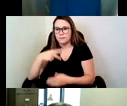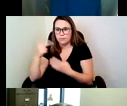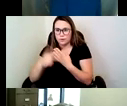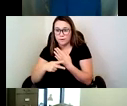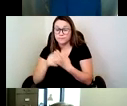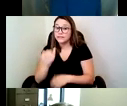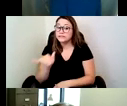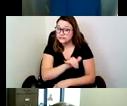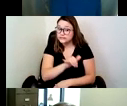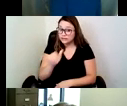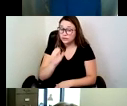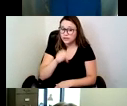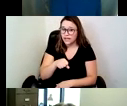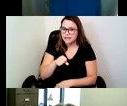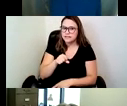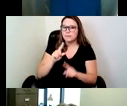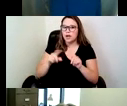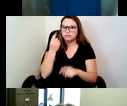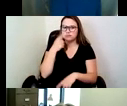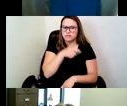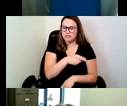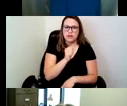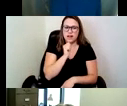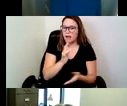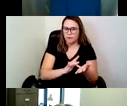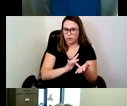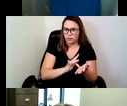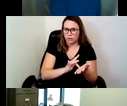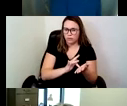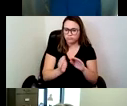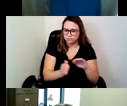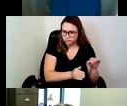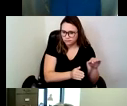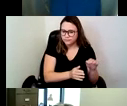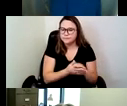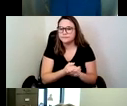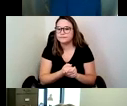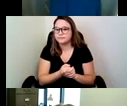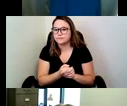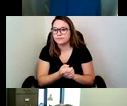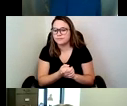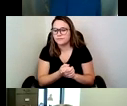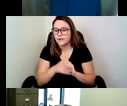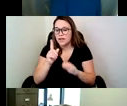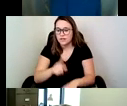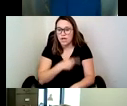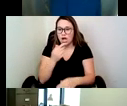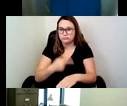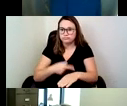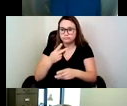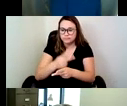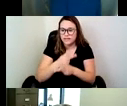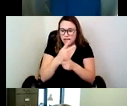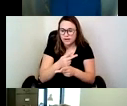programs. EISEP is non-medical though, and the long-term care resource center, where